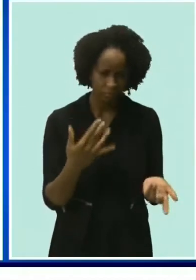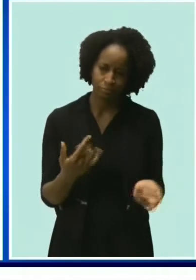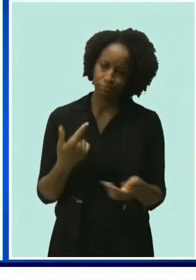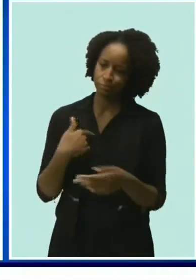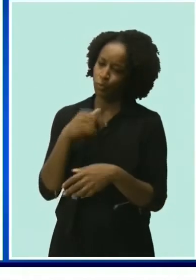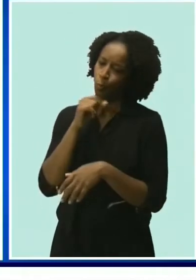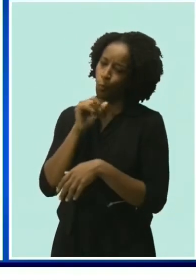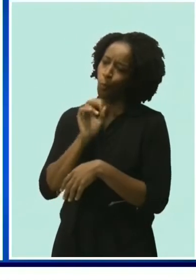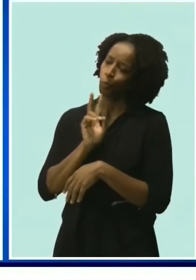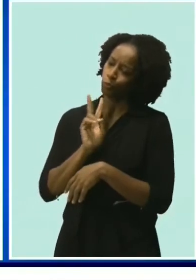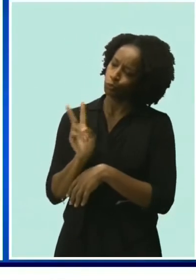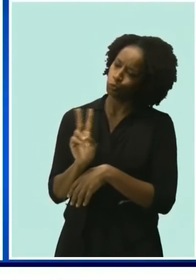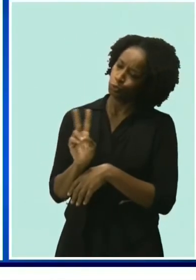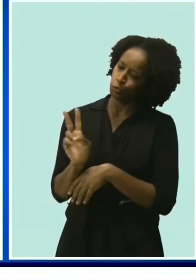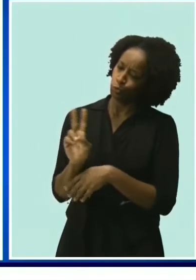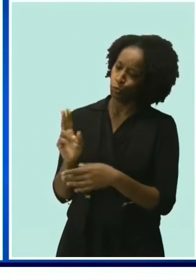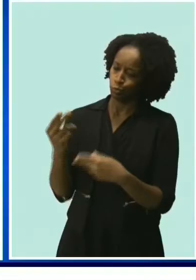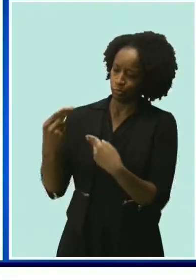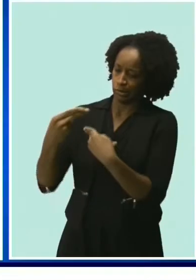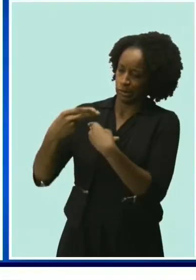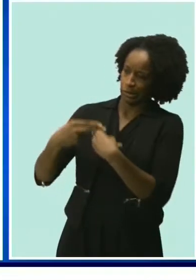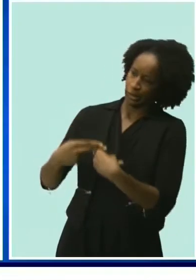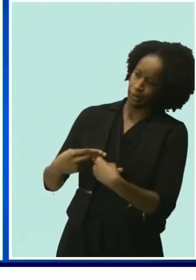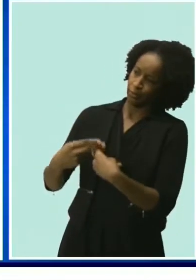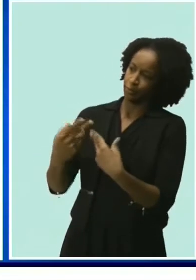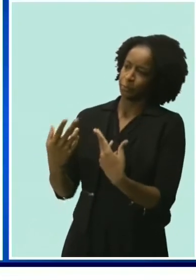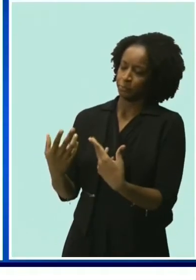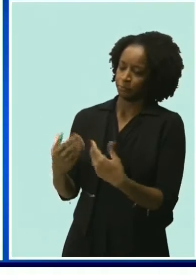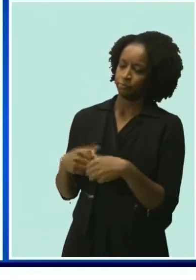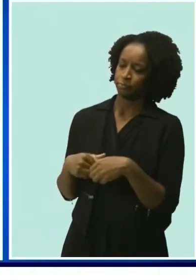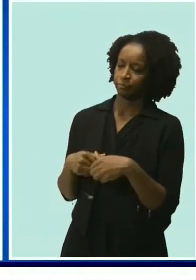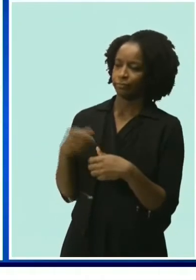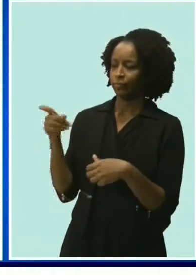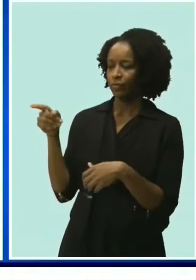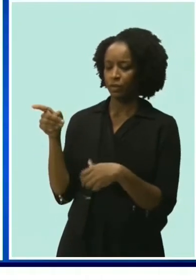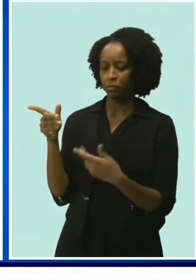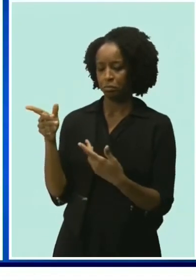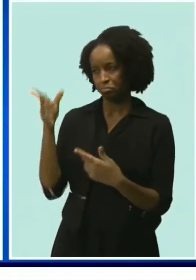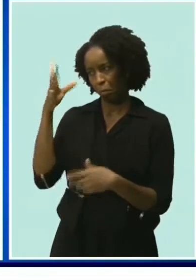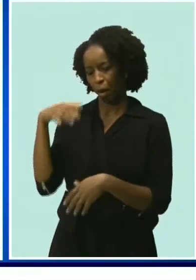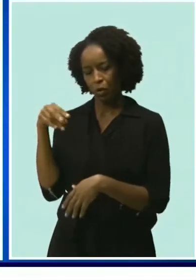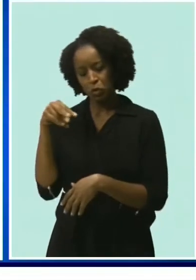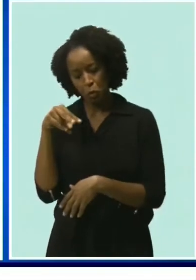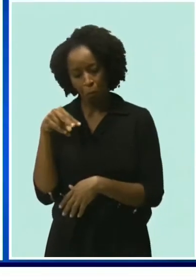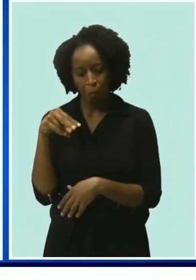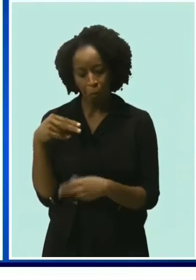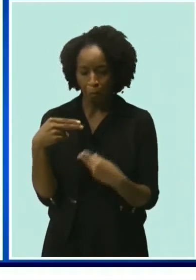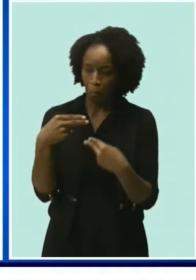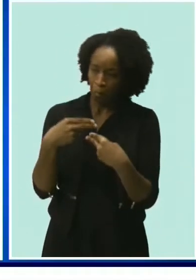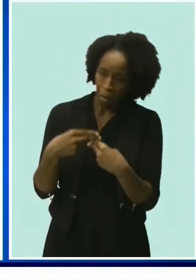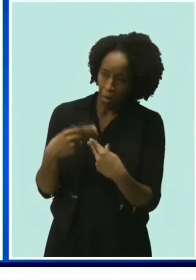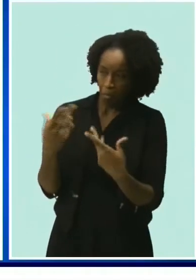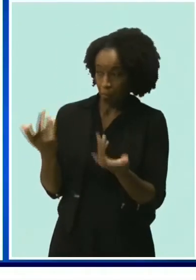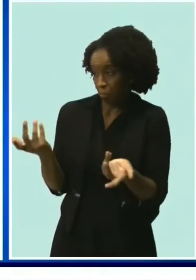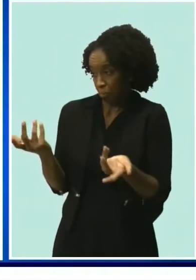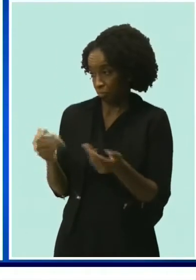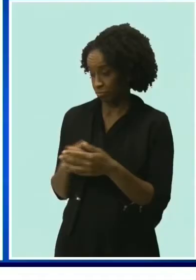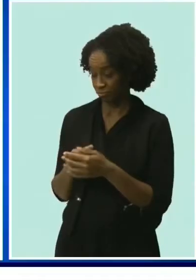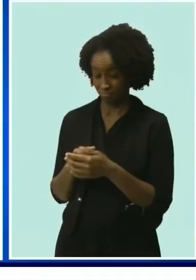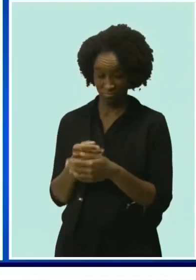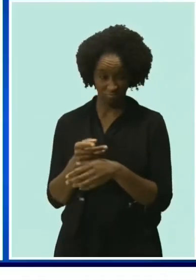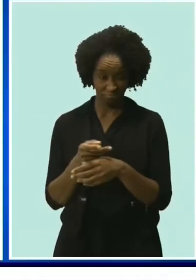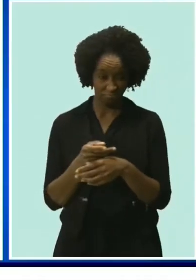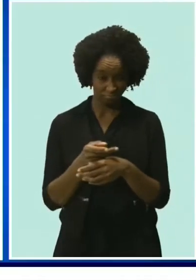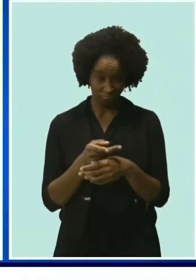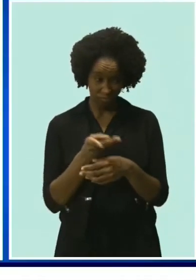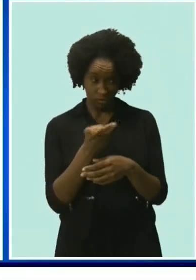I was rather small, so the guy that gave me the nickname just gave me the name. Called you a club? Yeah, I guess so.